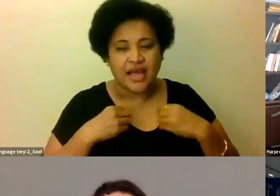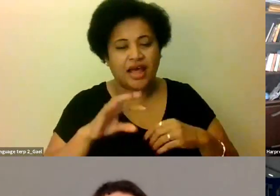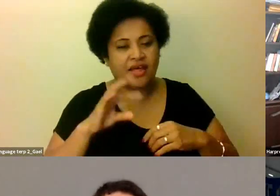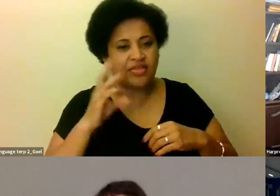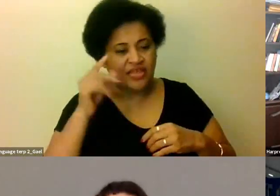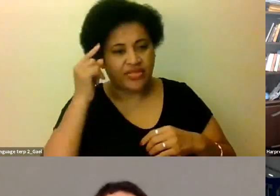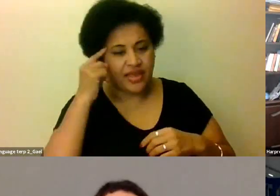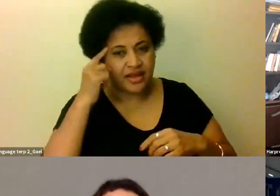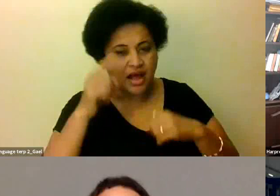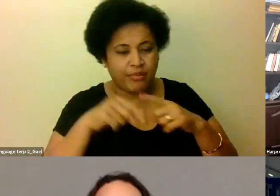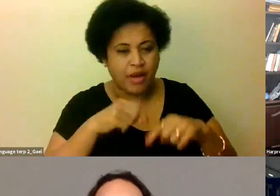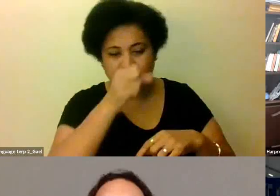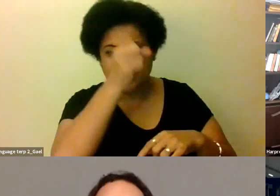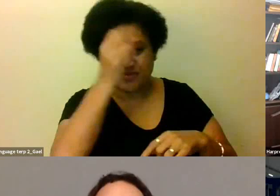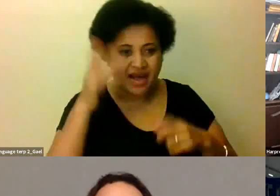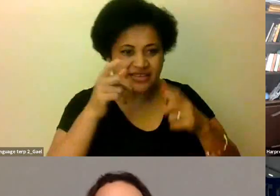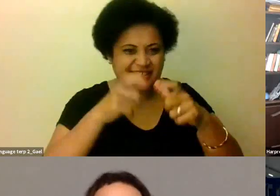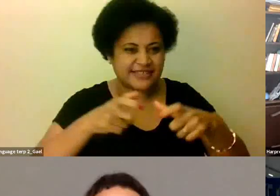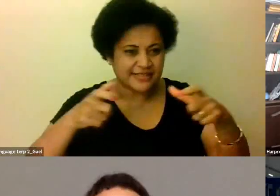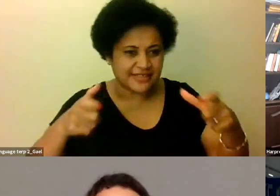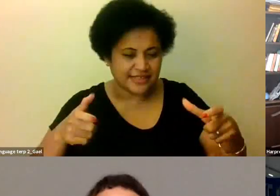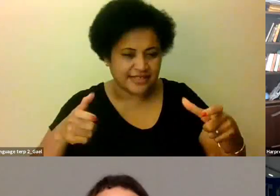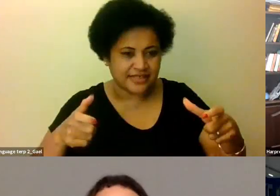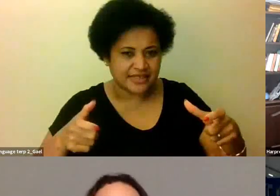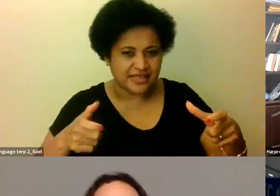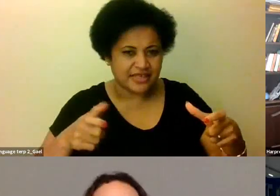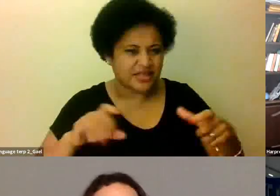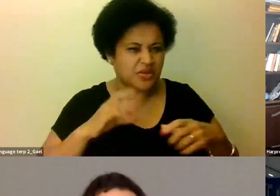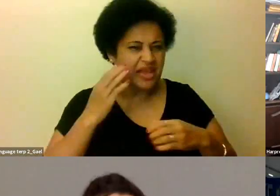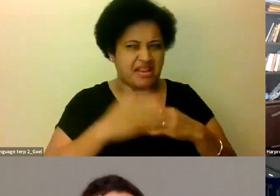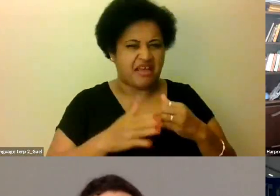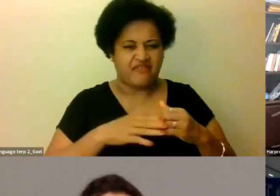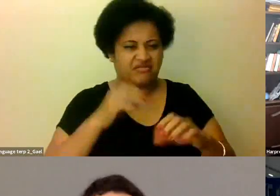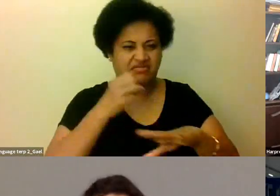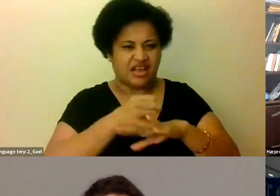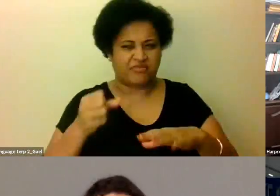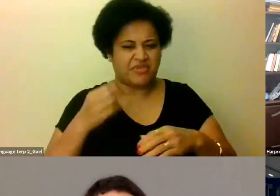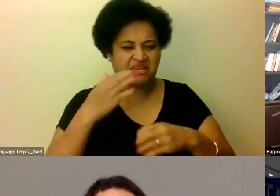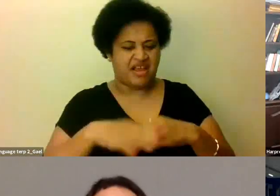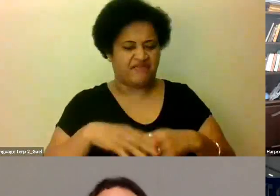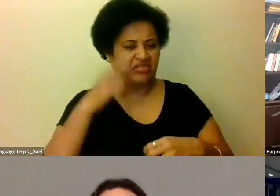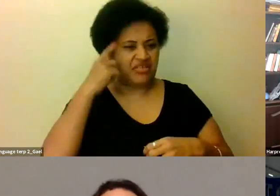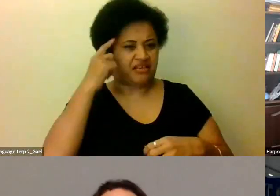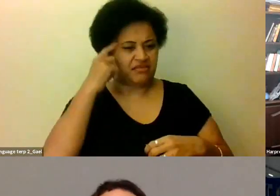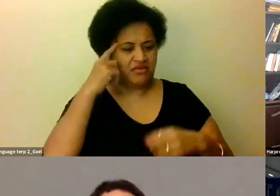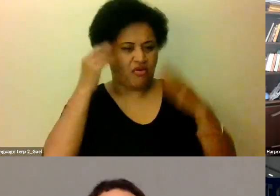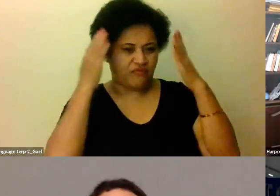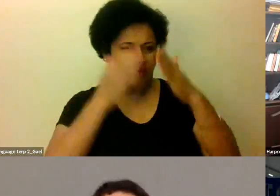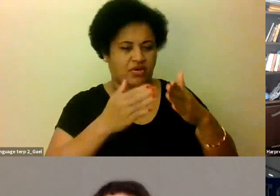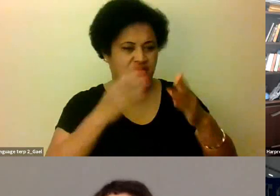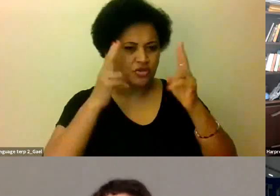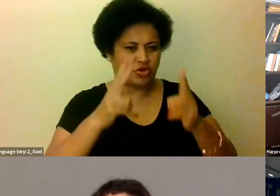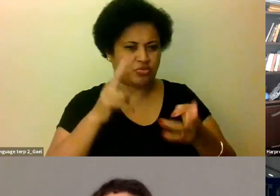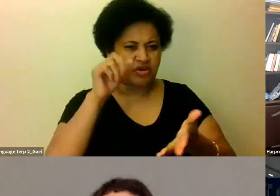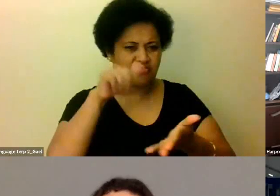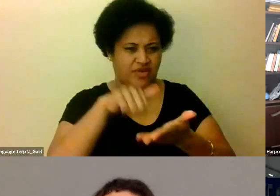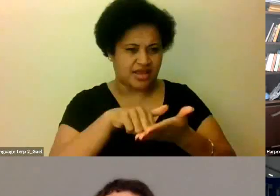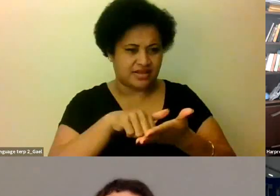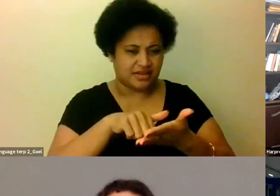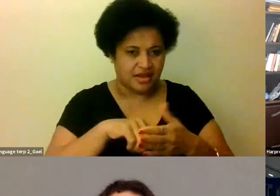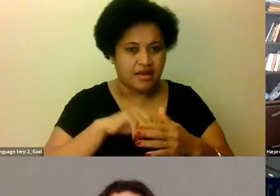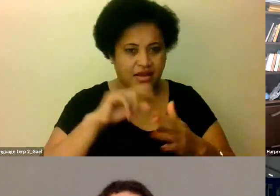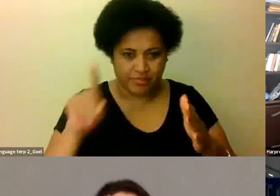Perhaps human rights are not top of mind, and they perhaps should be, right? So thank you so much